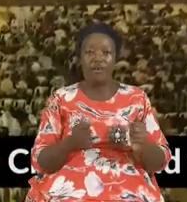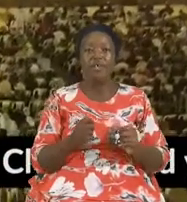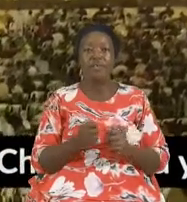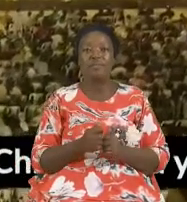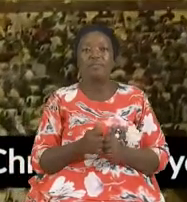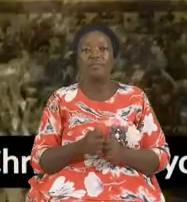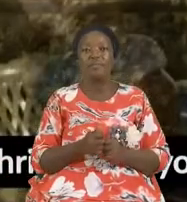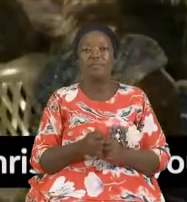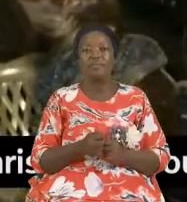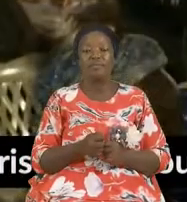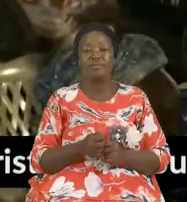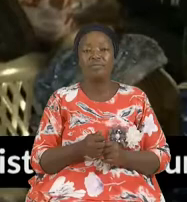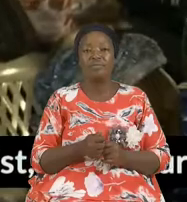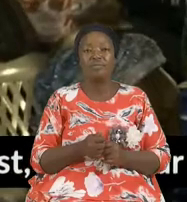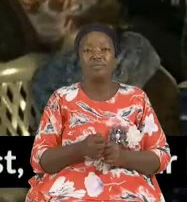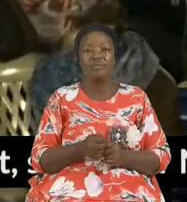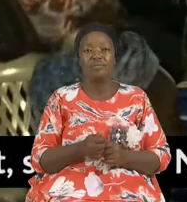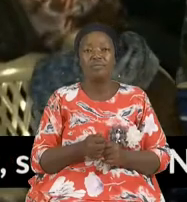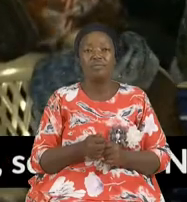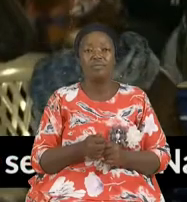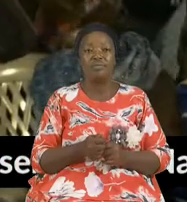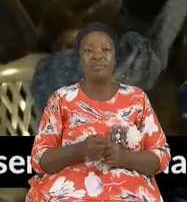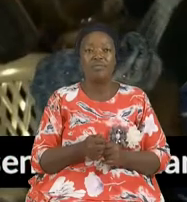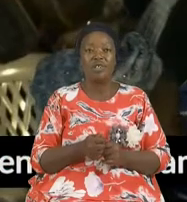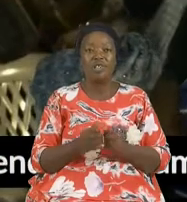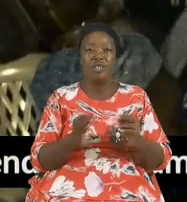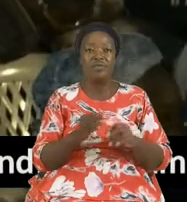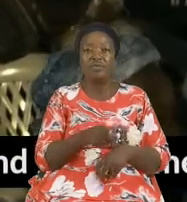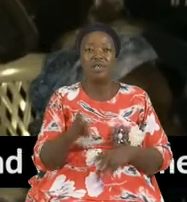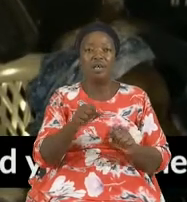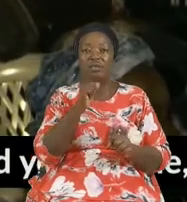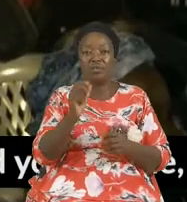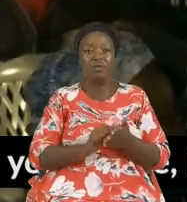Those on the left hand side, let's be fast.